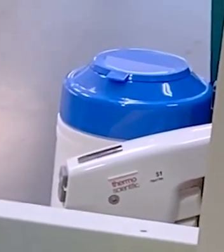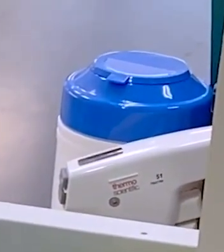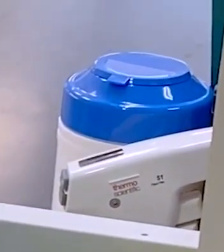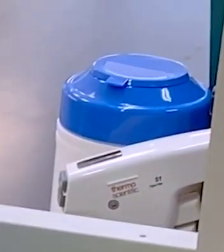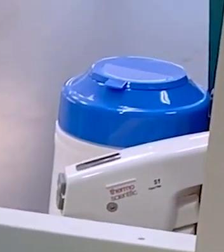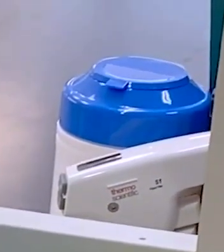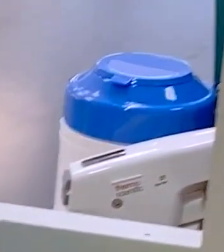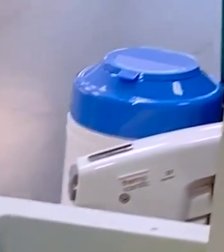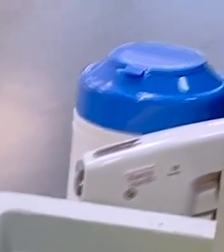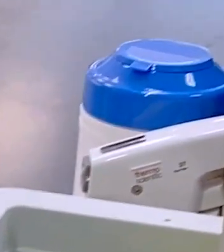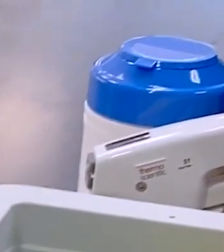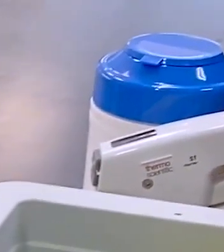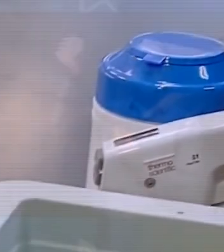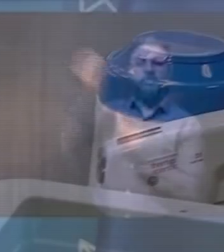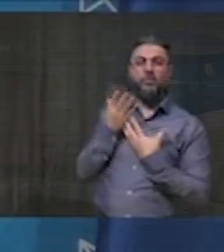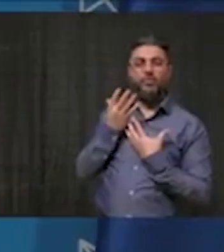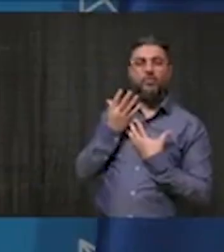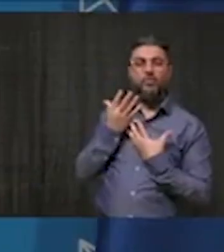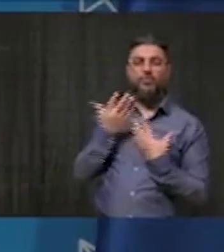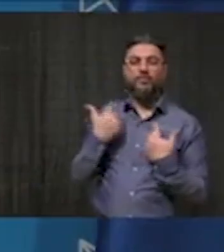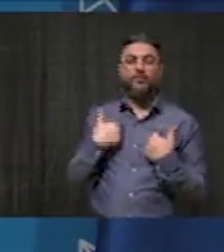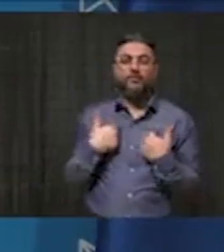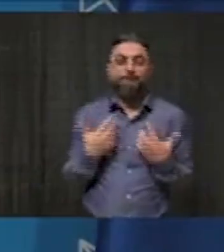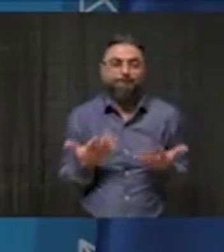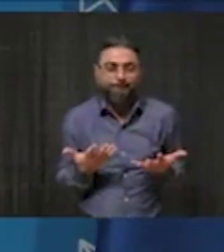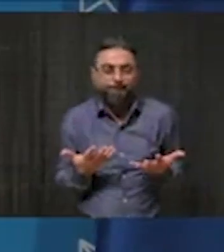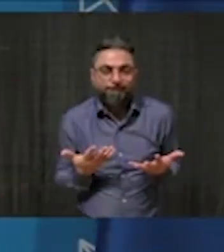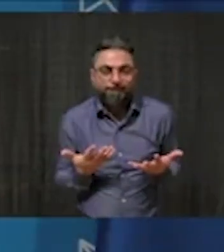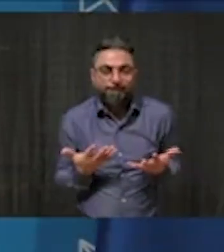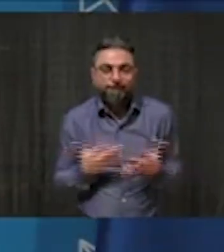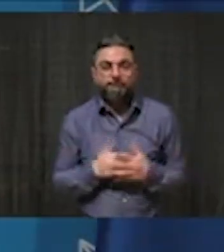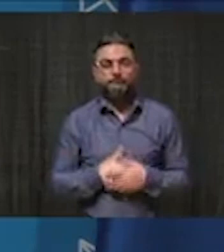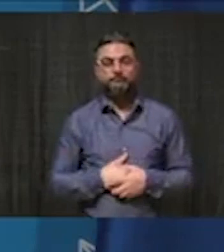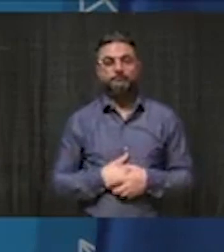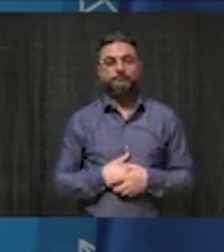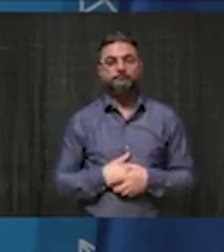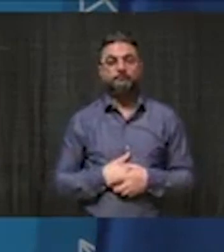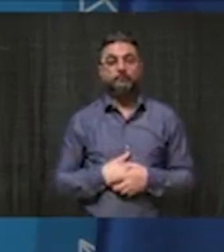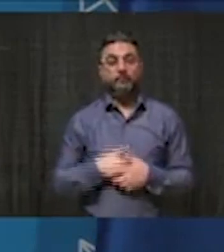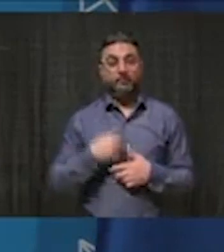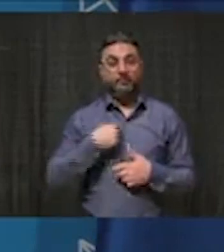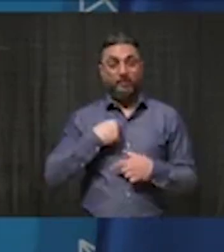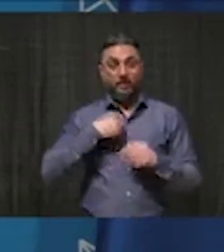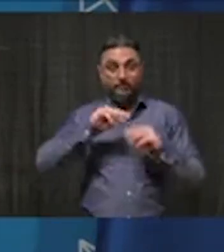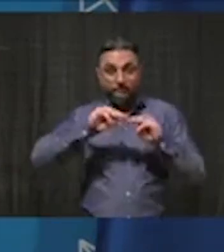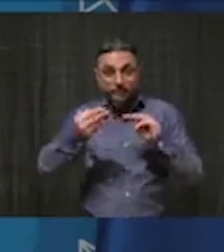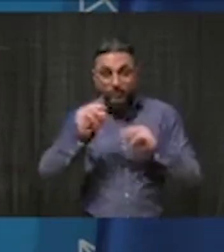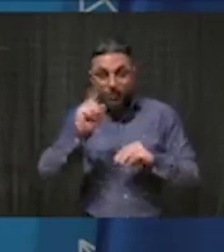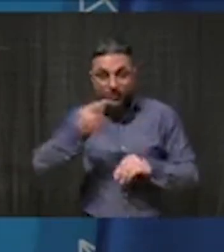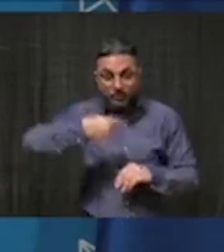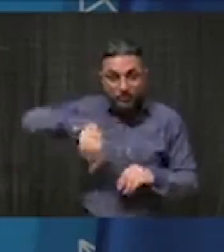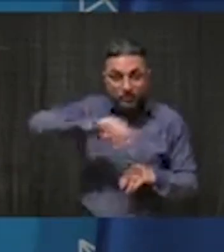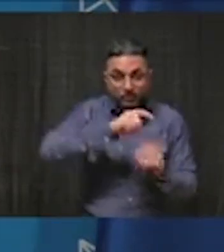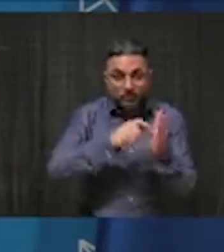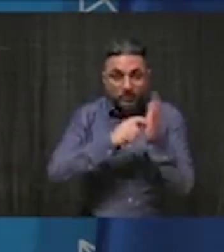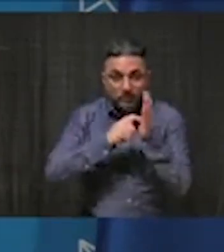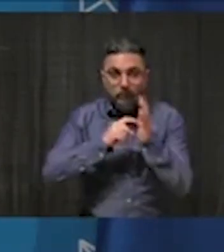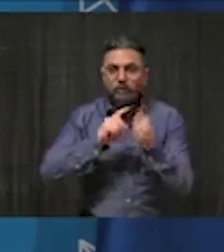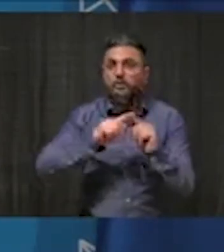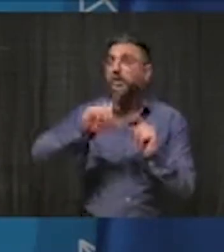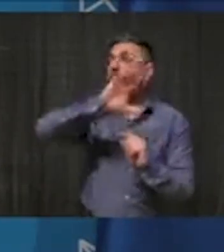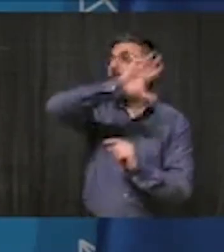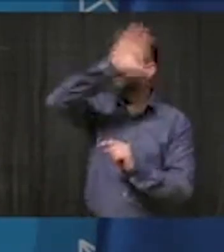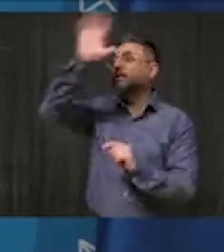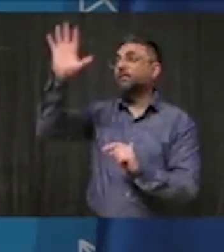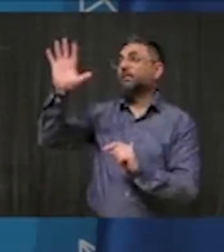because, as you would know, that it would make more sense to implement measures right across the province rather than solely in one jurisdiction, in